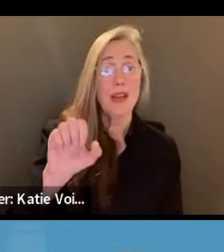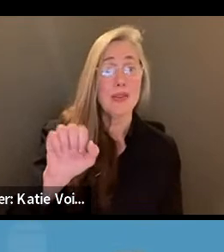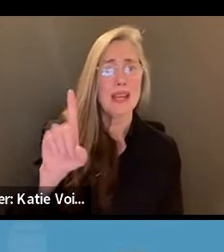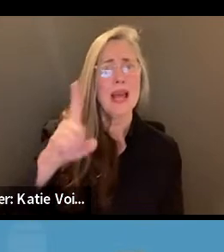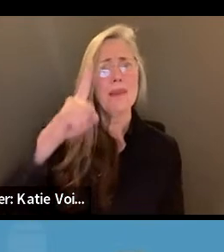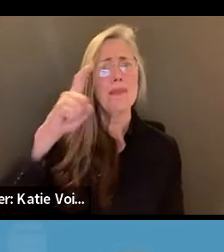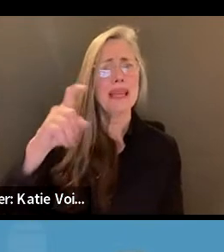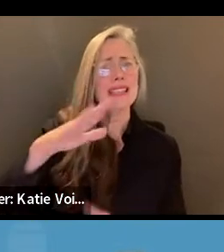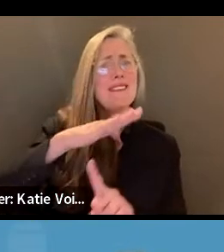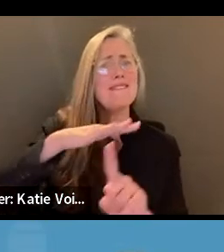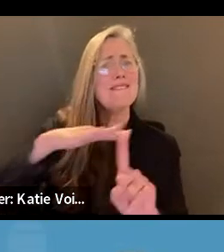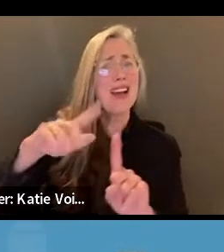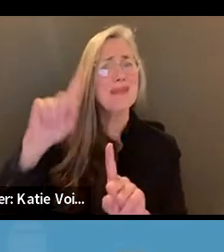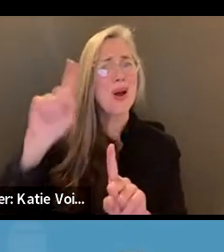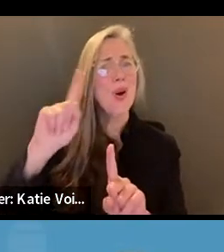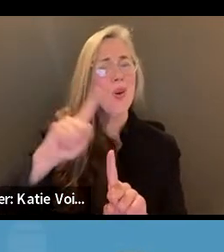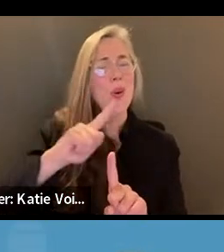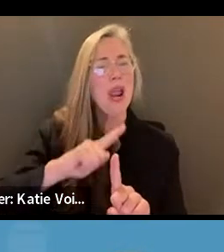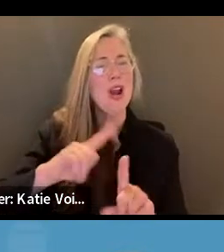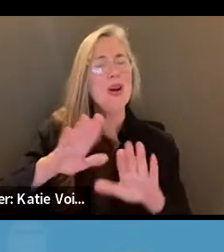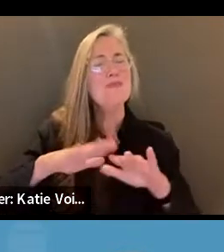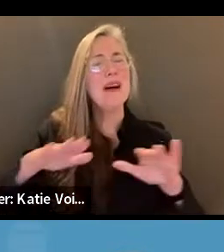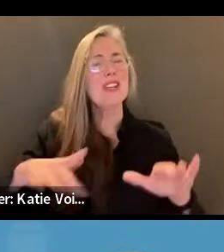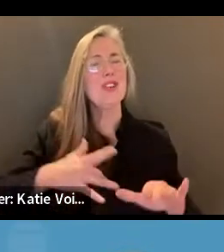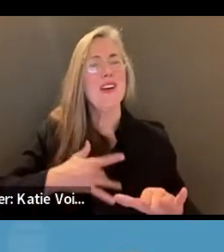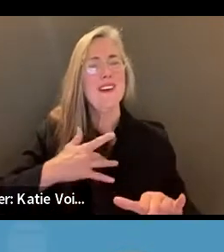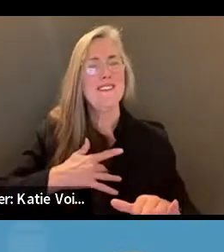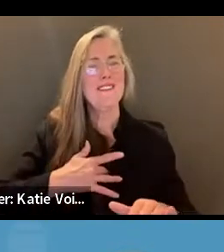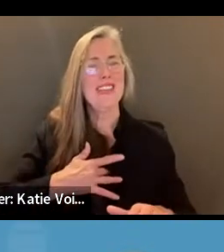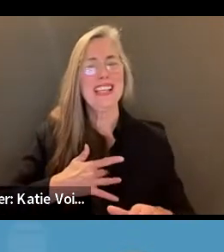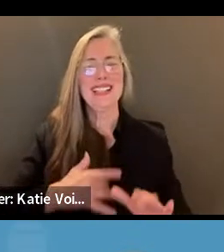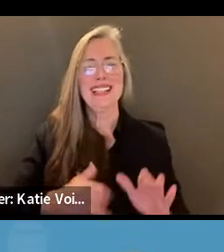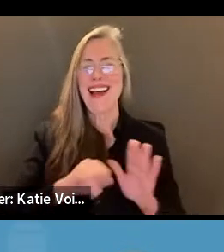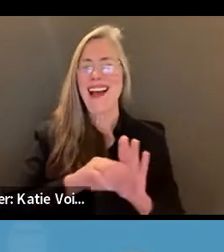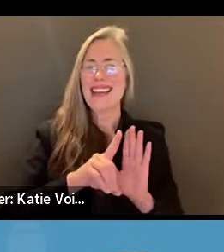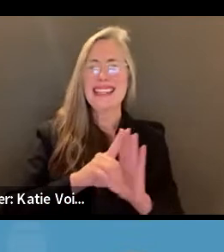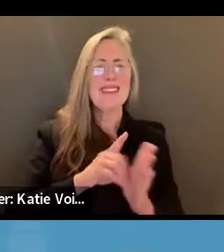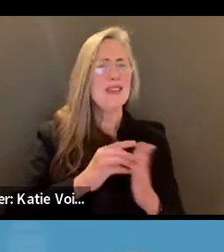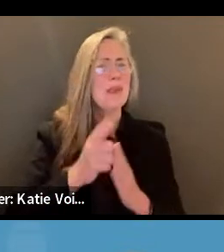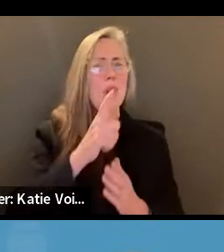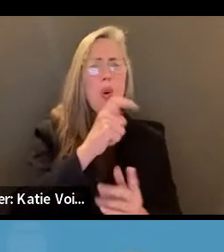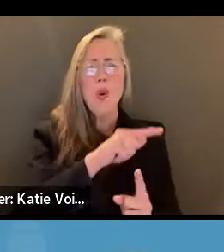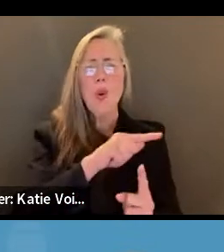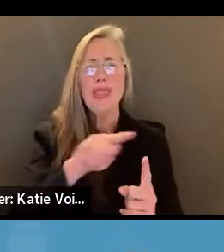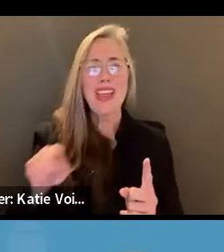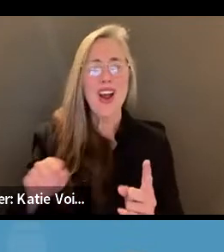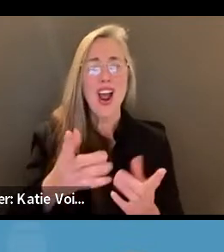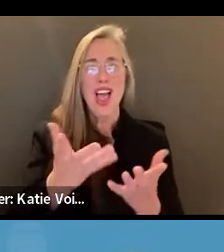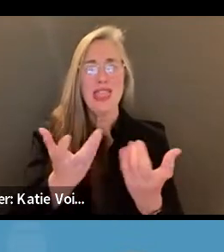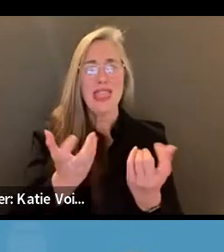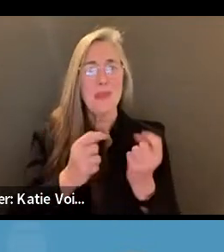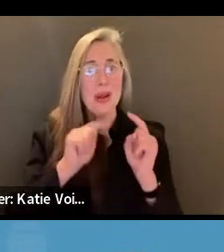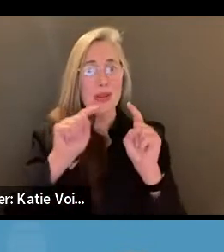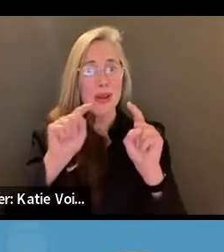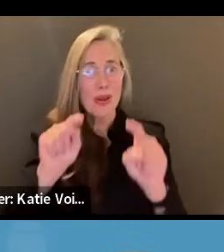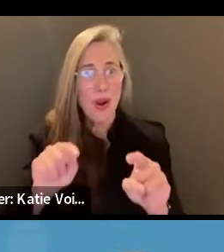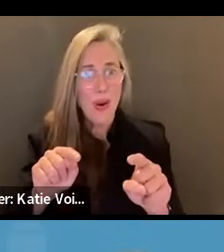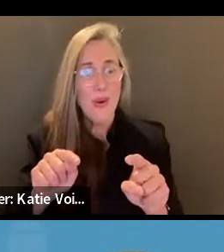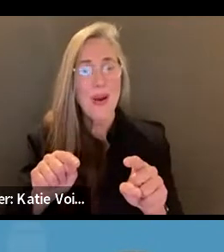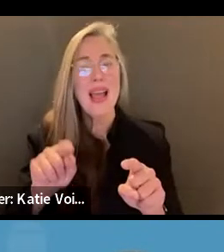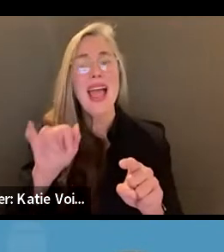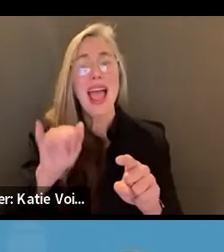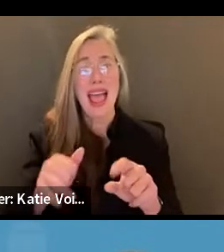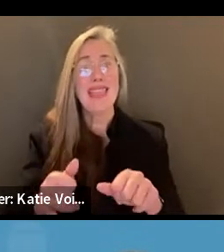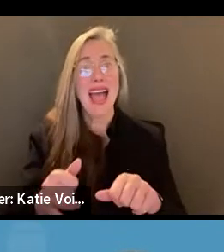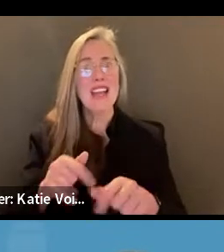where my kids are going to feel identified, no matter who they are, they want to go there. And that should drive up the price